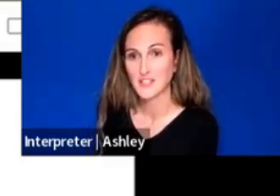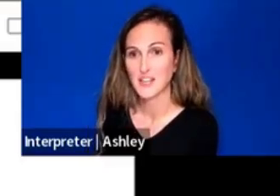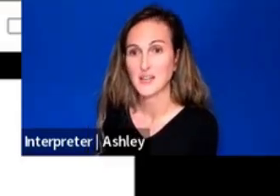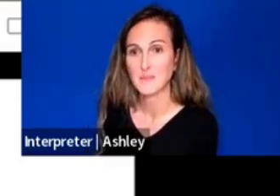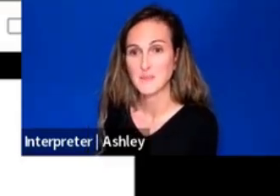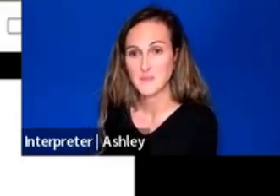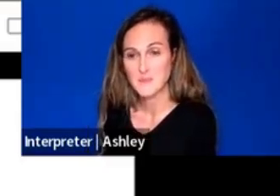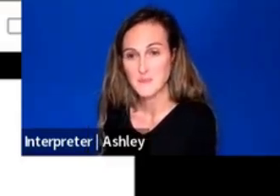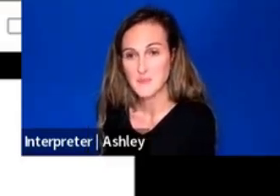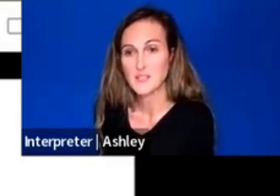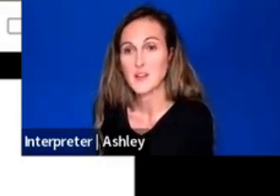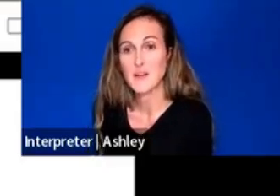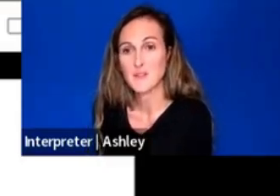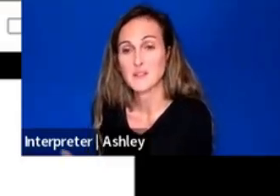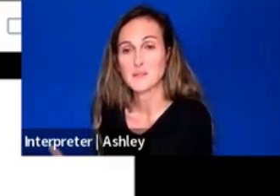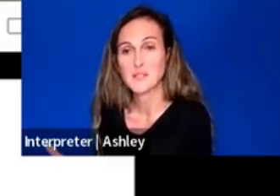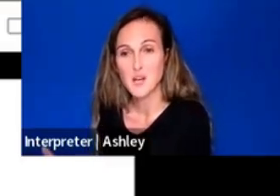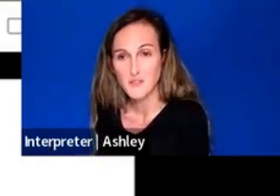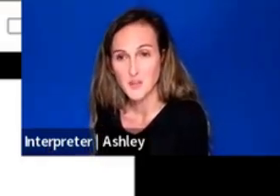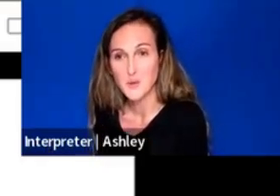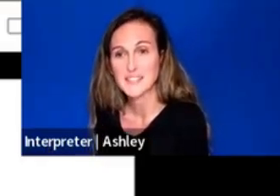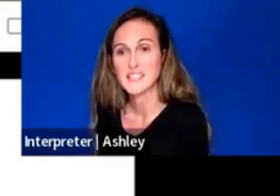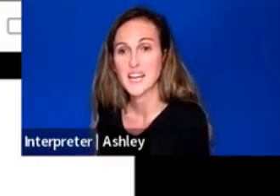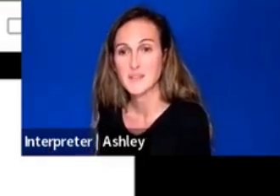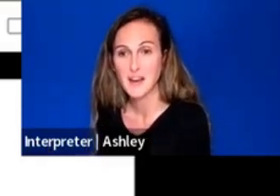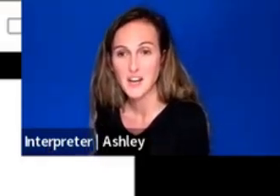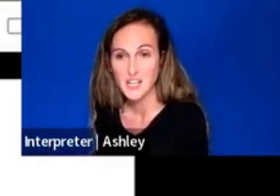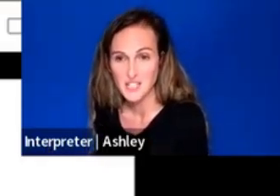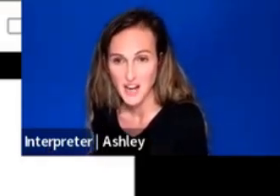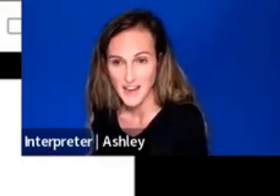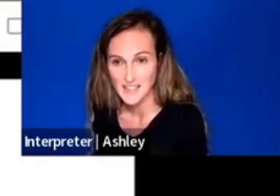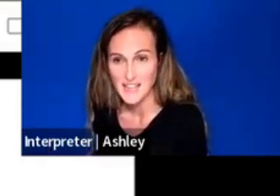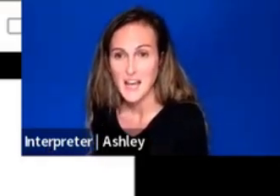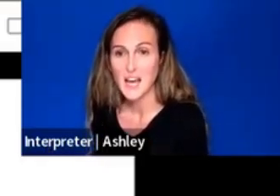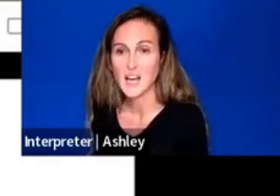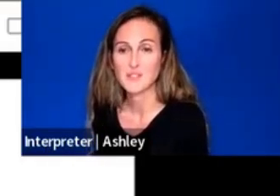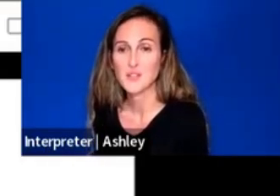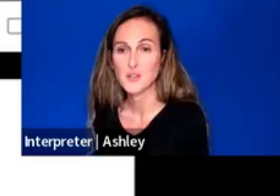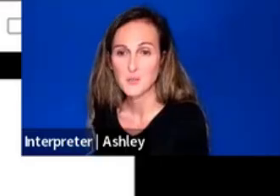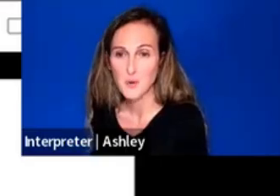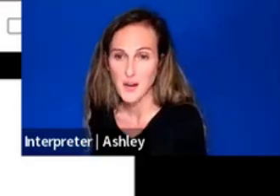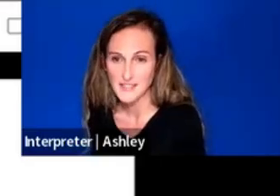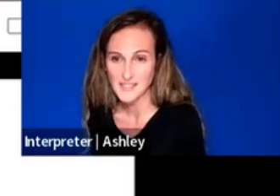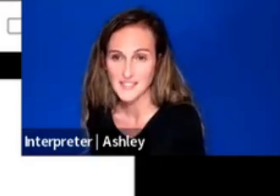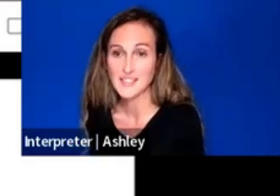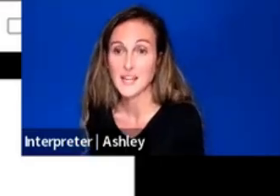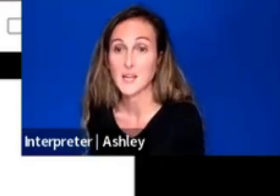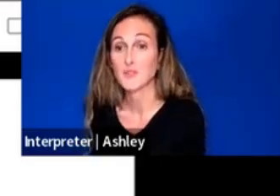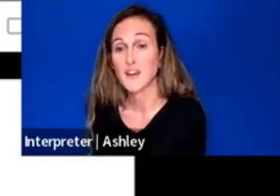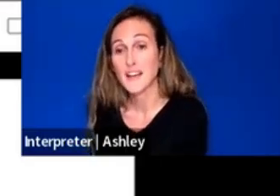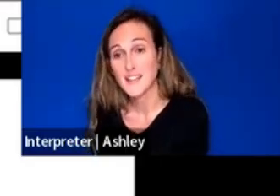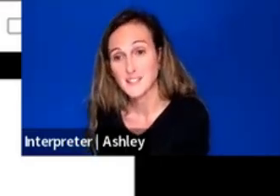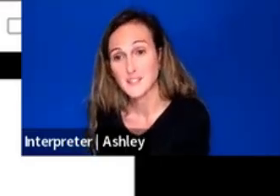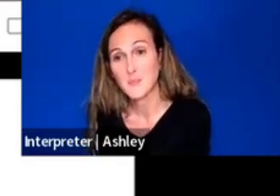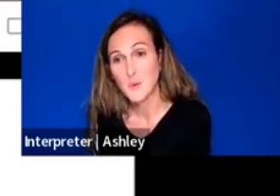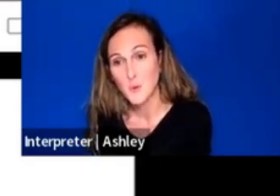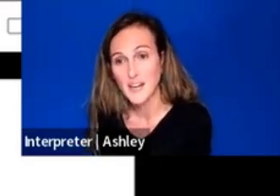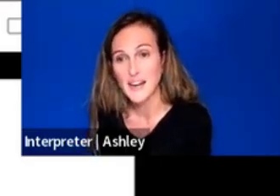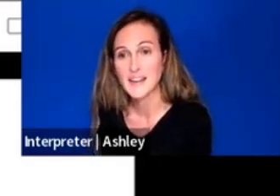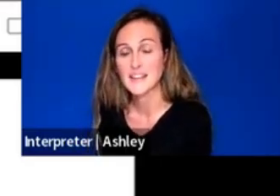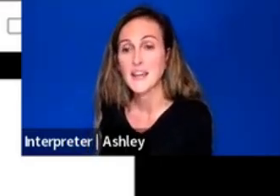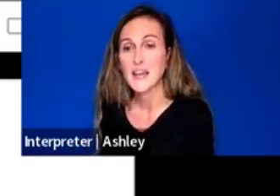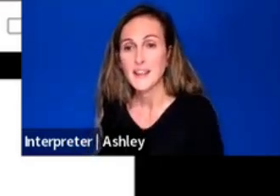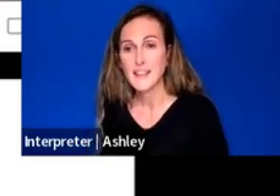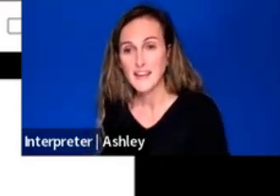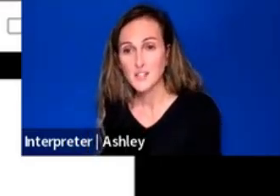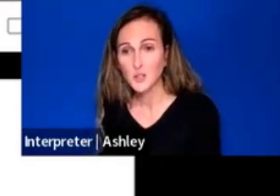about everything that was offered. And when I signed my contract, I was so surprised to see that they provided that support,